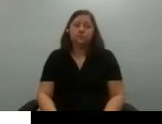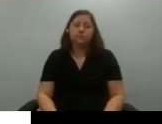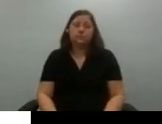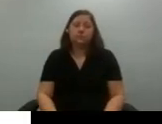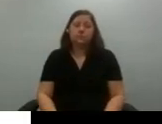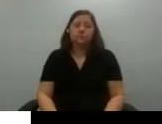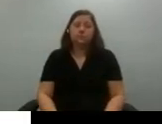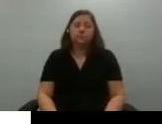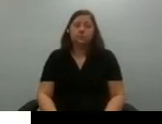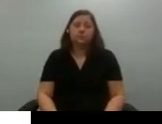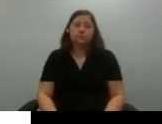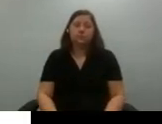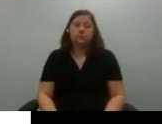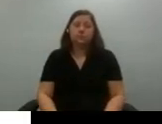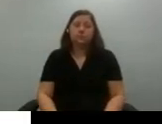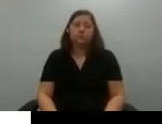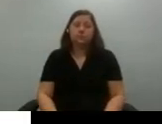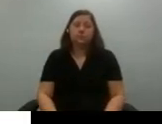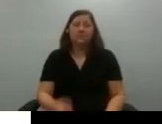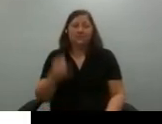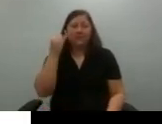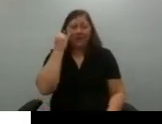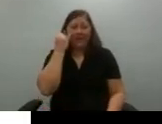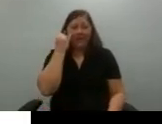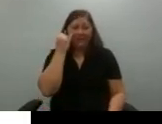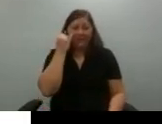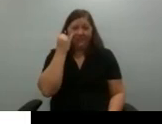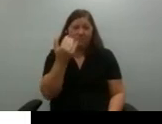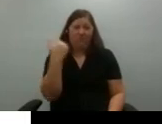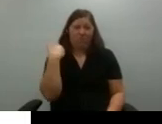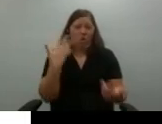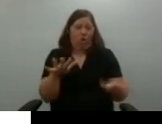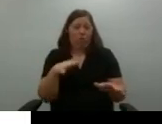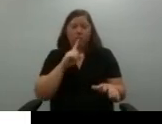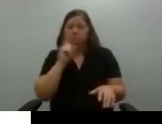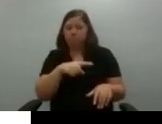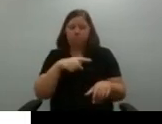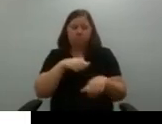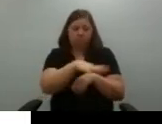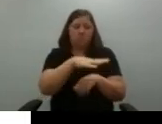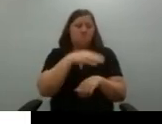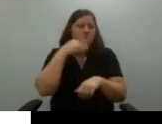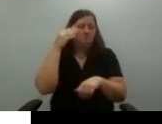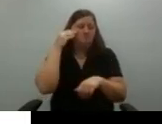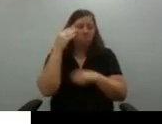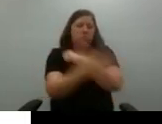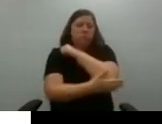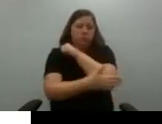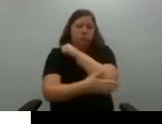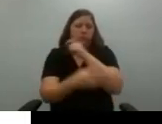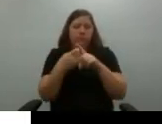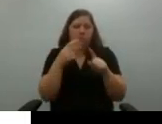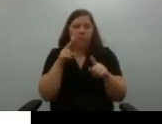If you have already been ordered removed in the past from the US and then you get detained, that order